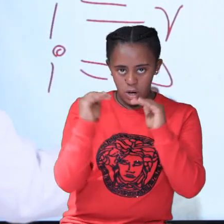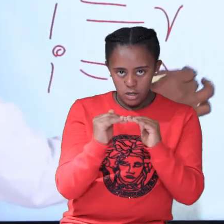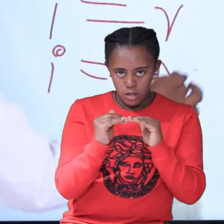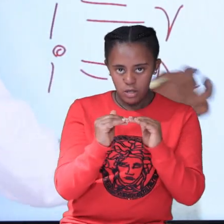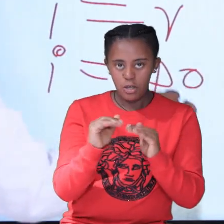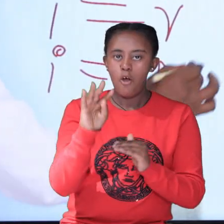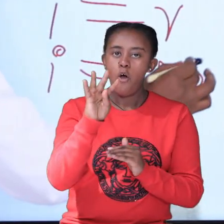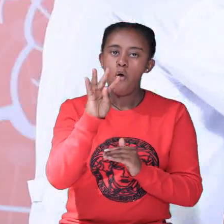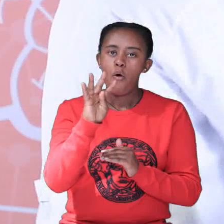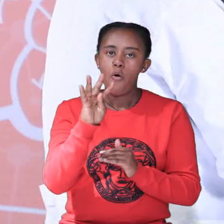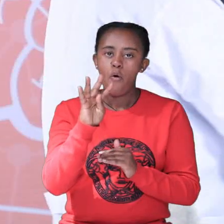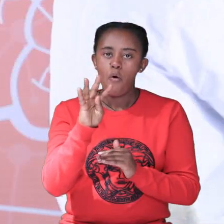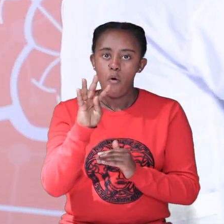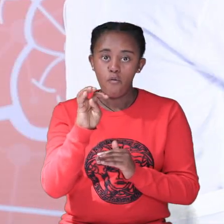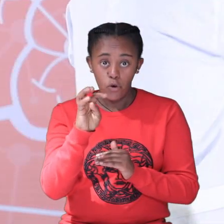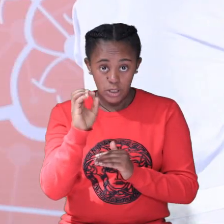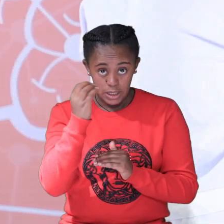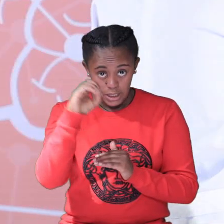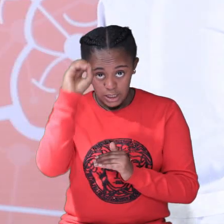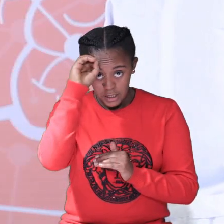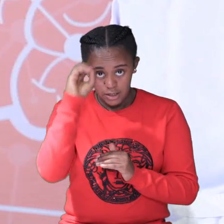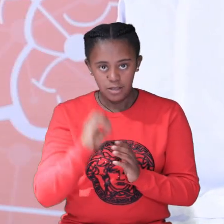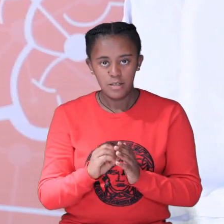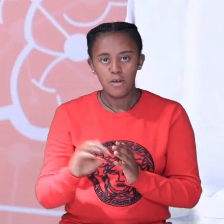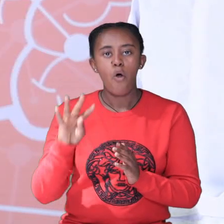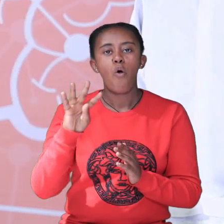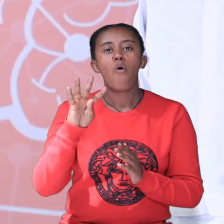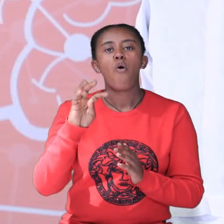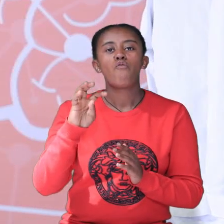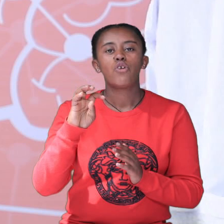is equals to the angle of reflection,